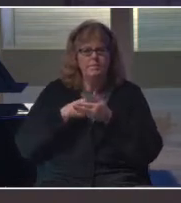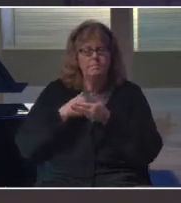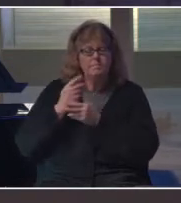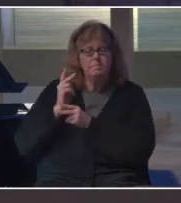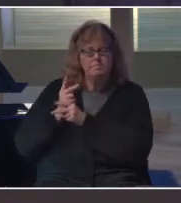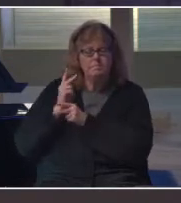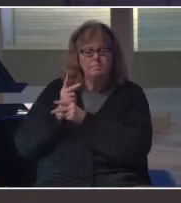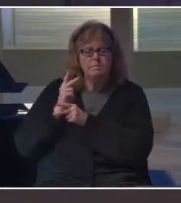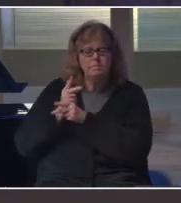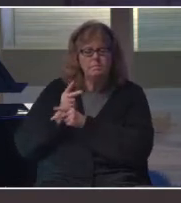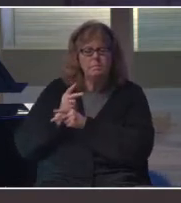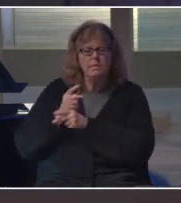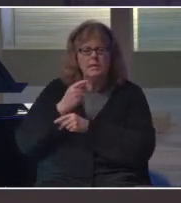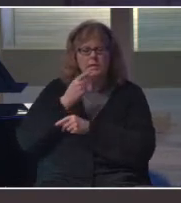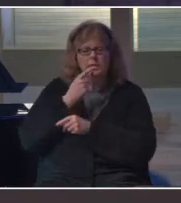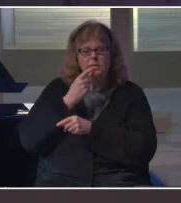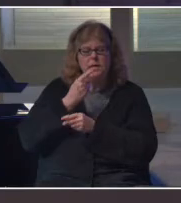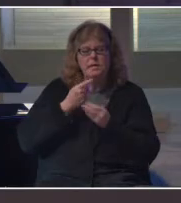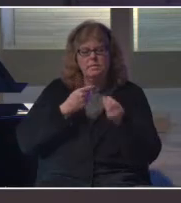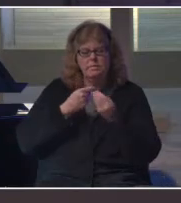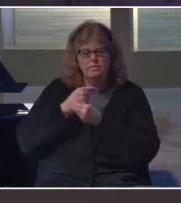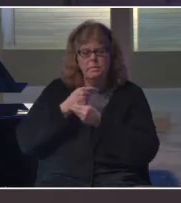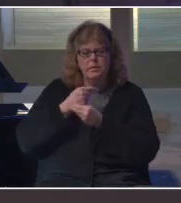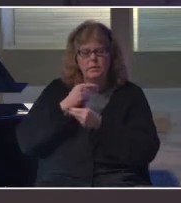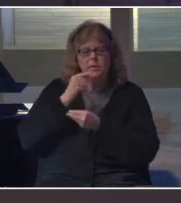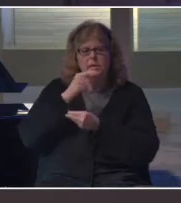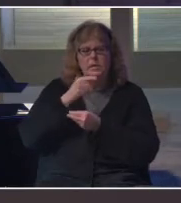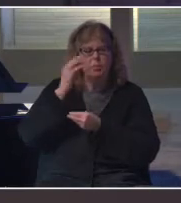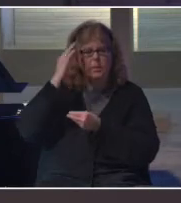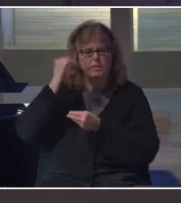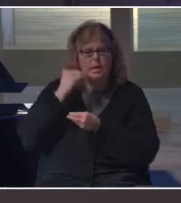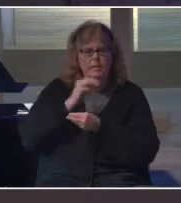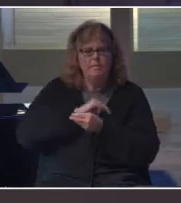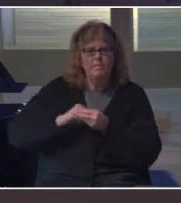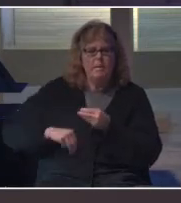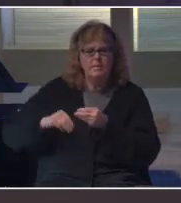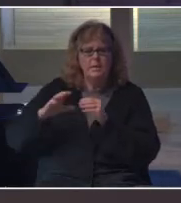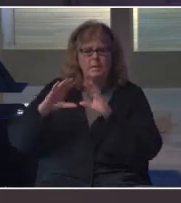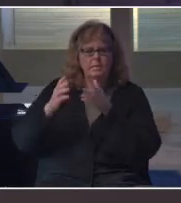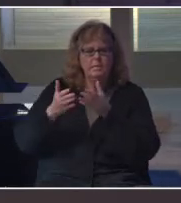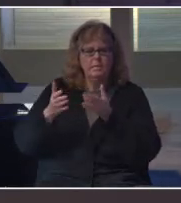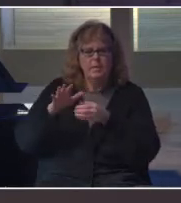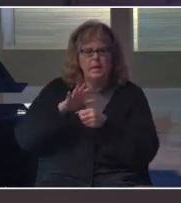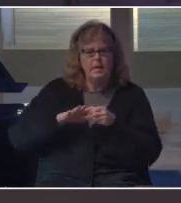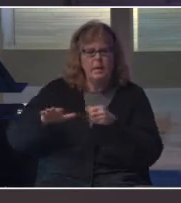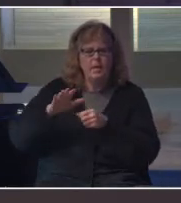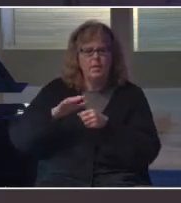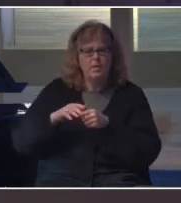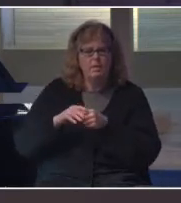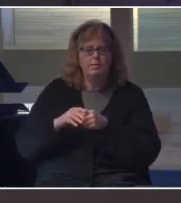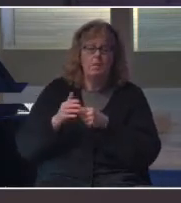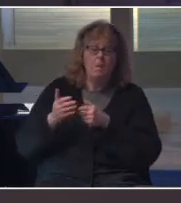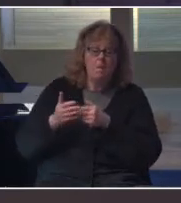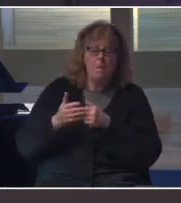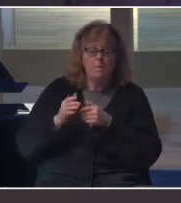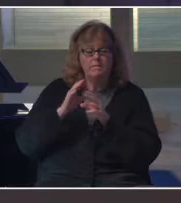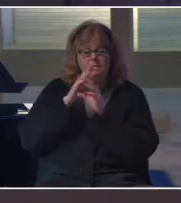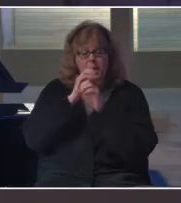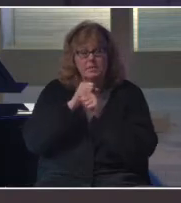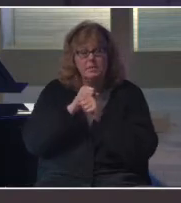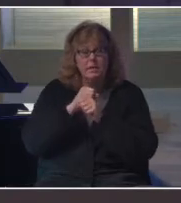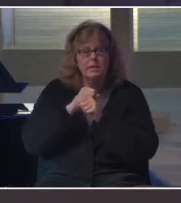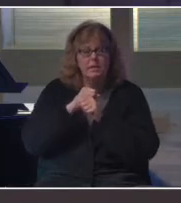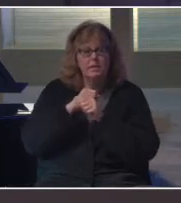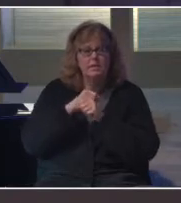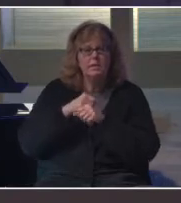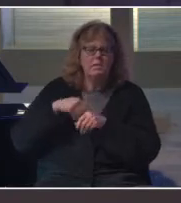to it, and he mentioned as he gave that card to me that he was the head of a Messianic congregation in the area. Huh, this is fascinating, and I just stuffed the